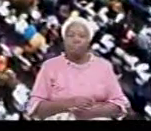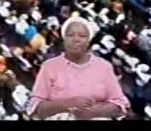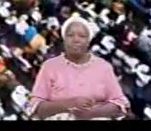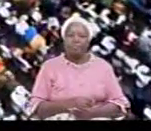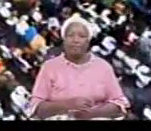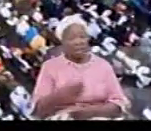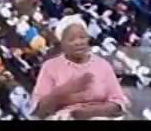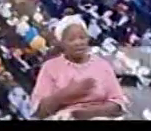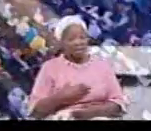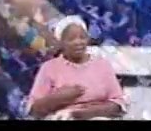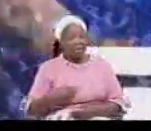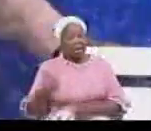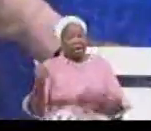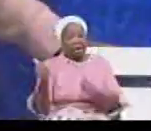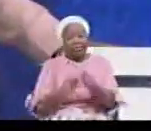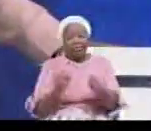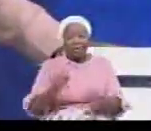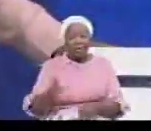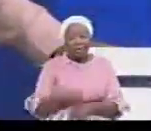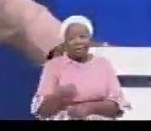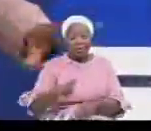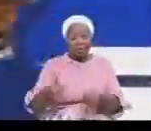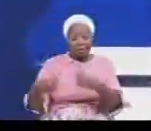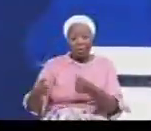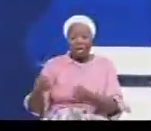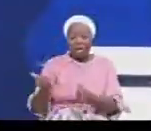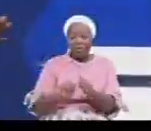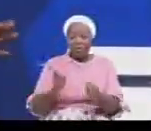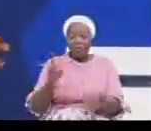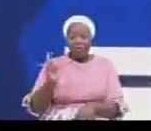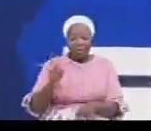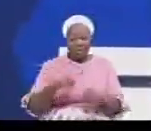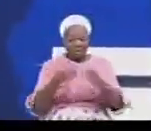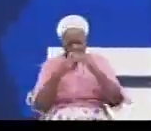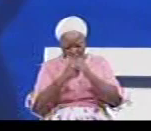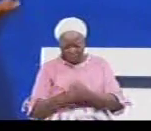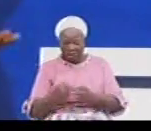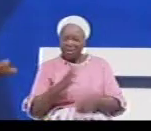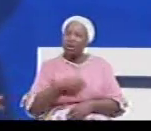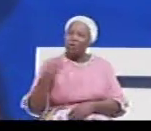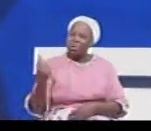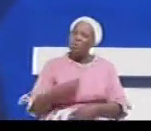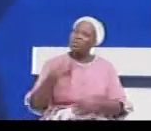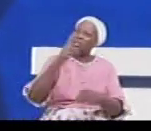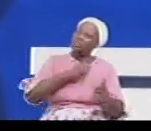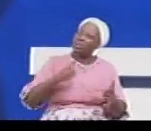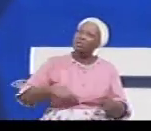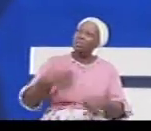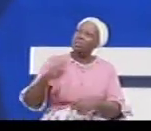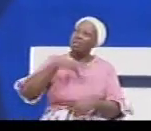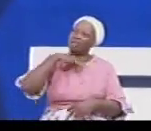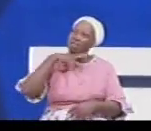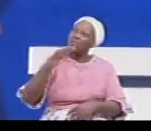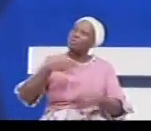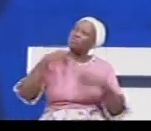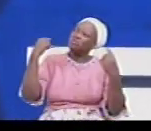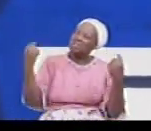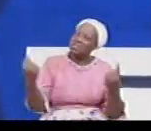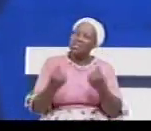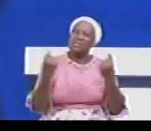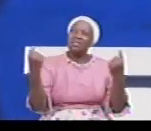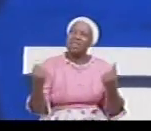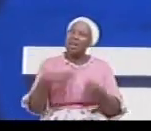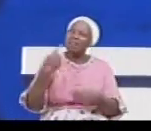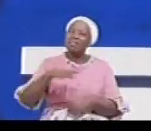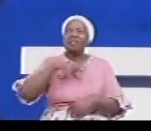And everywhere they go, every time they worship, they are always telling the Lord, the stain of sin, the